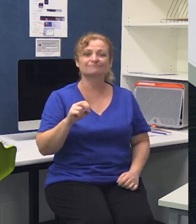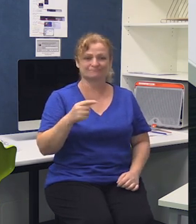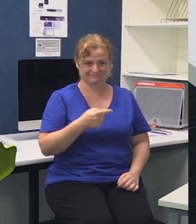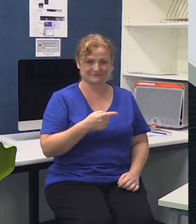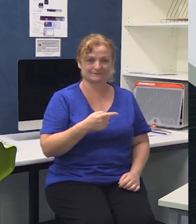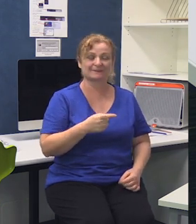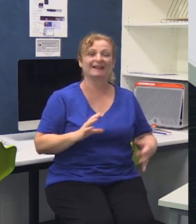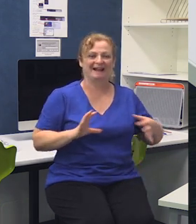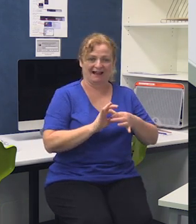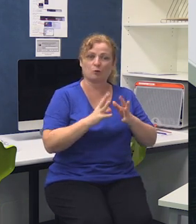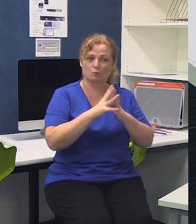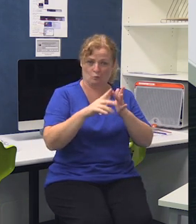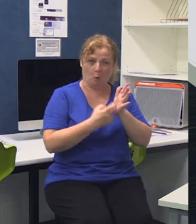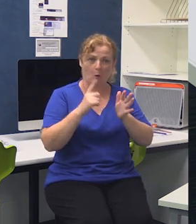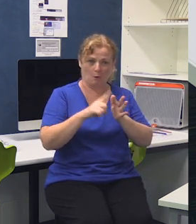connect a wire,